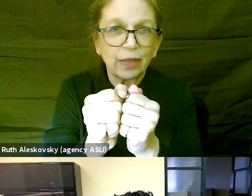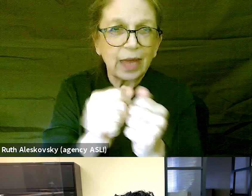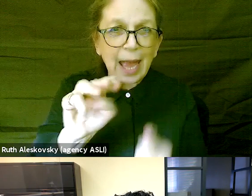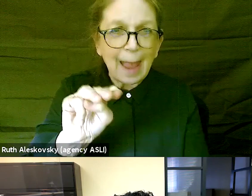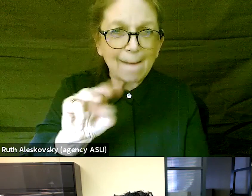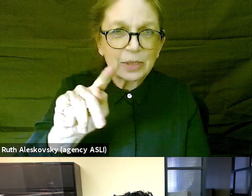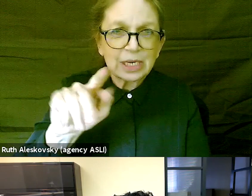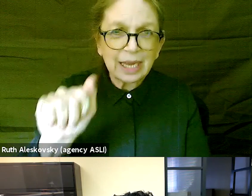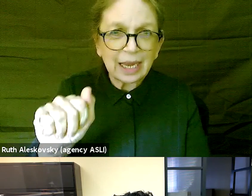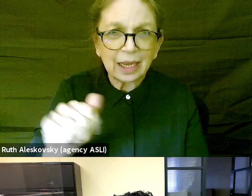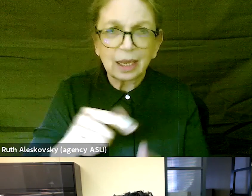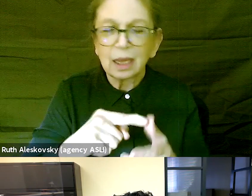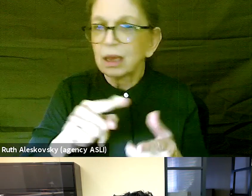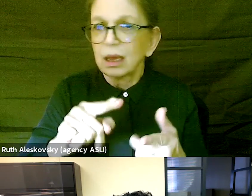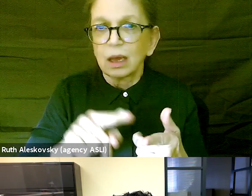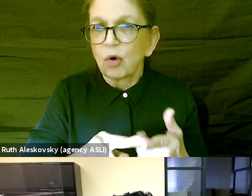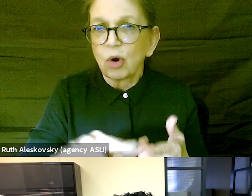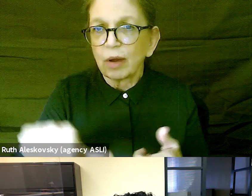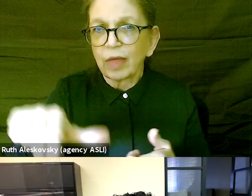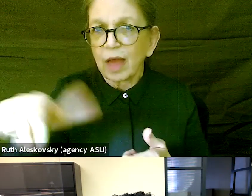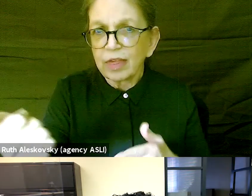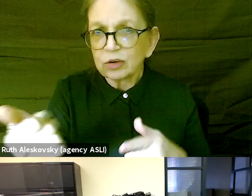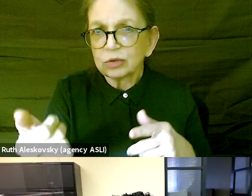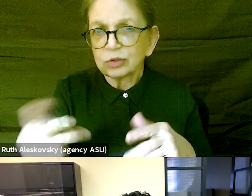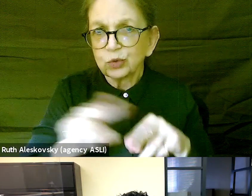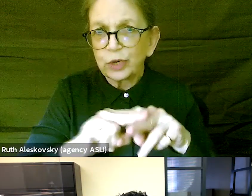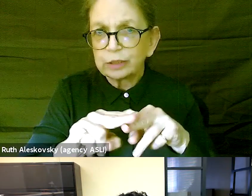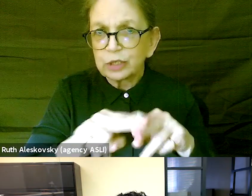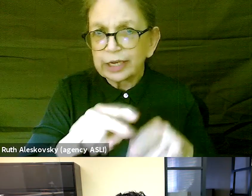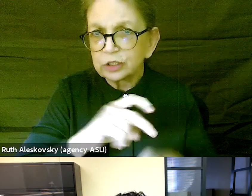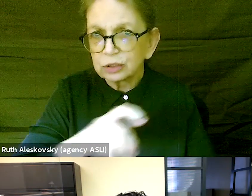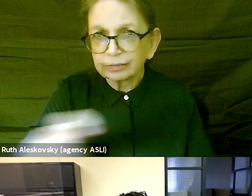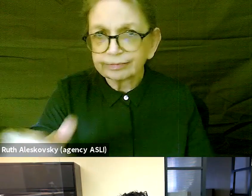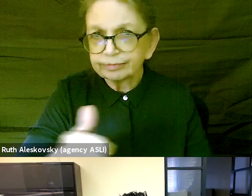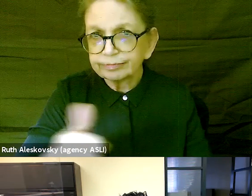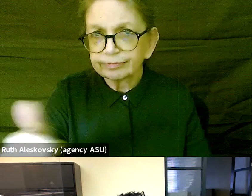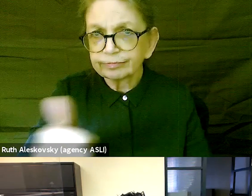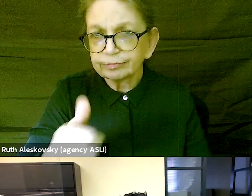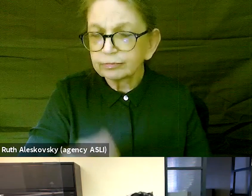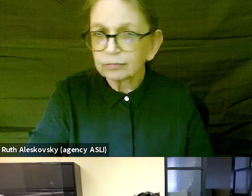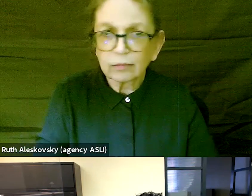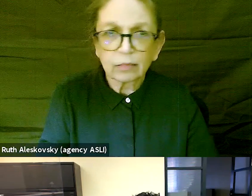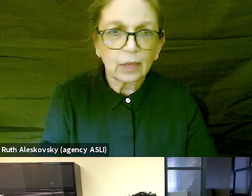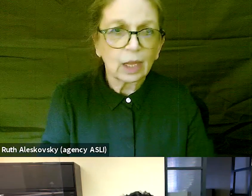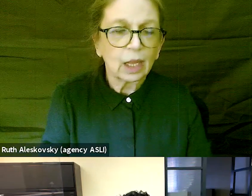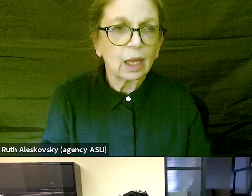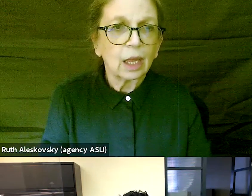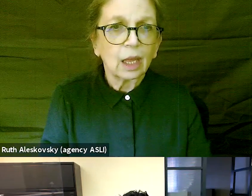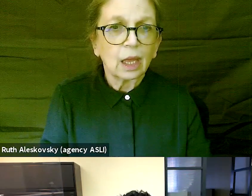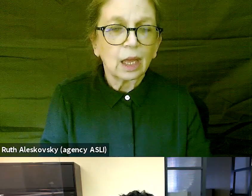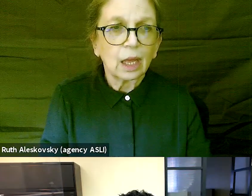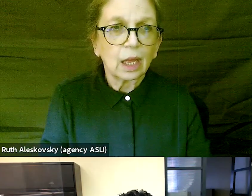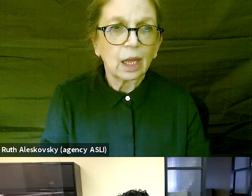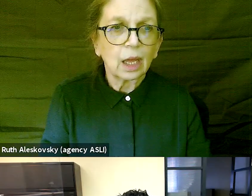MTA or NYPD in that respect. I don't know if you guys have any thoughts on that. I know